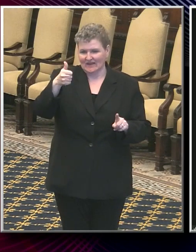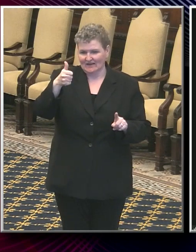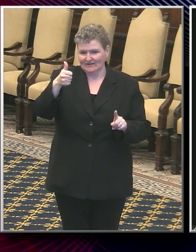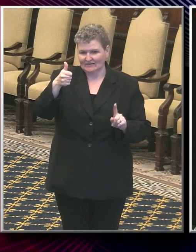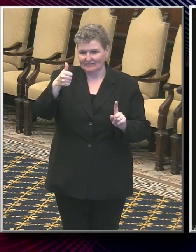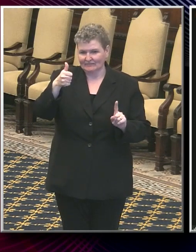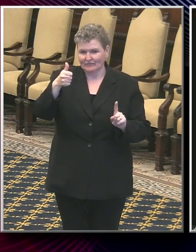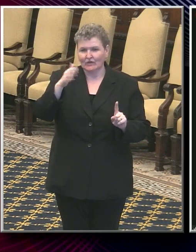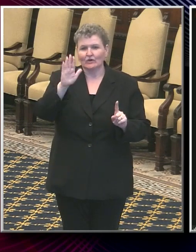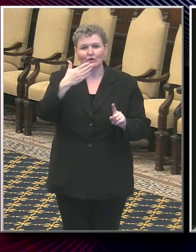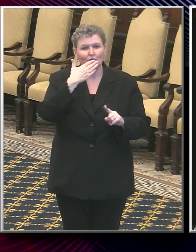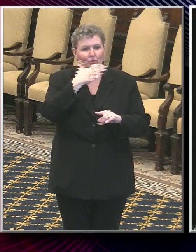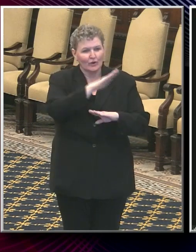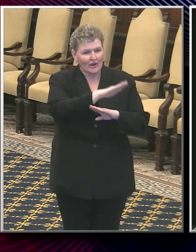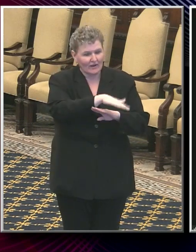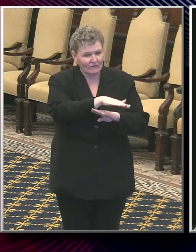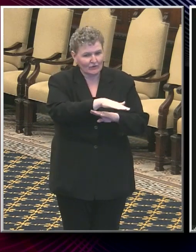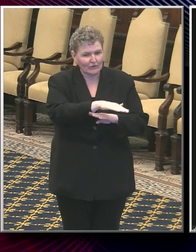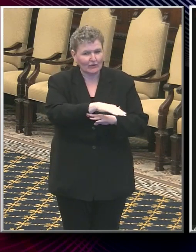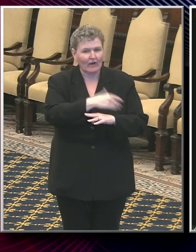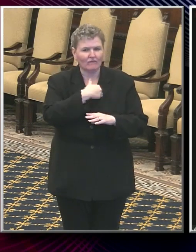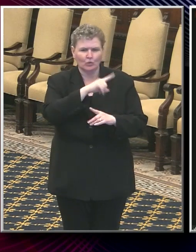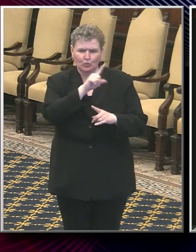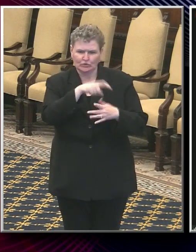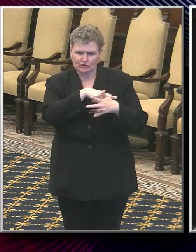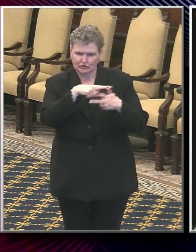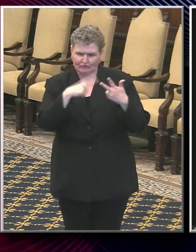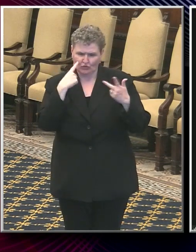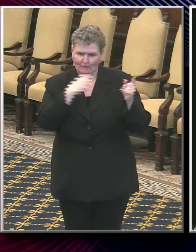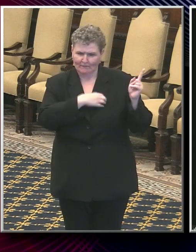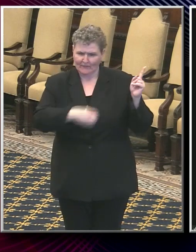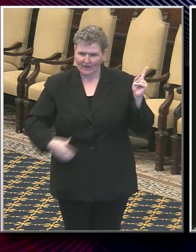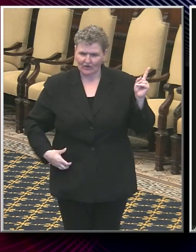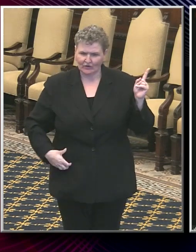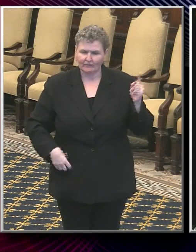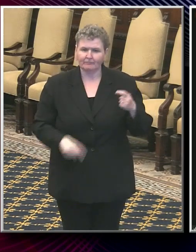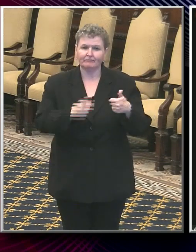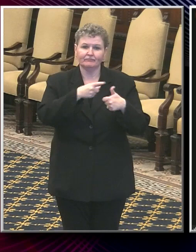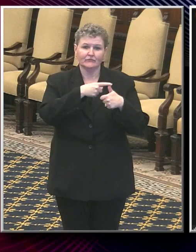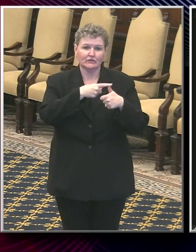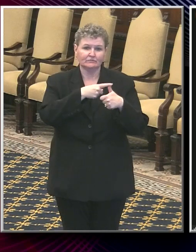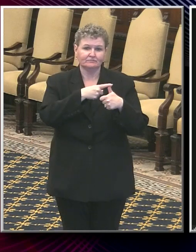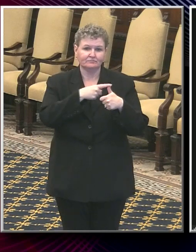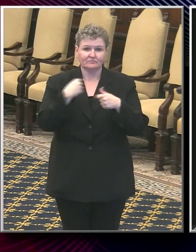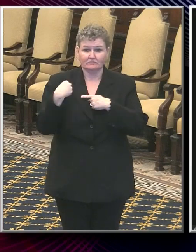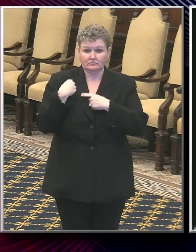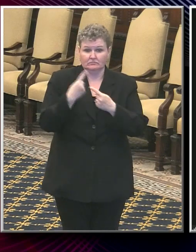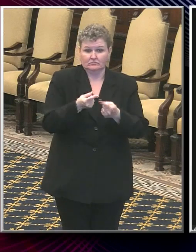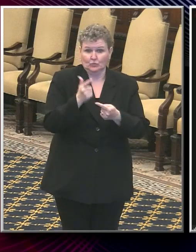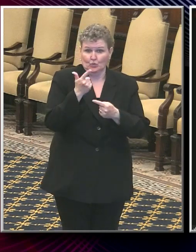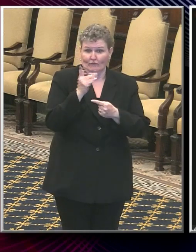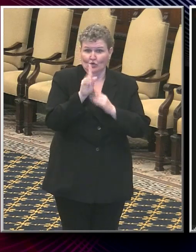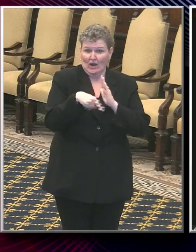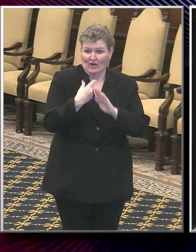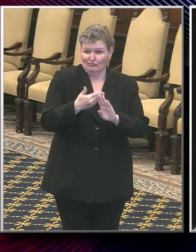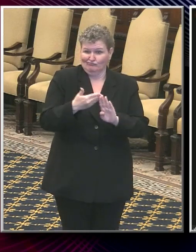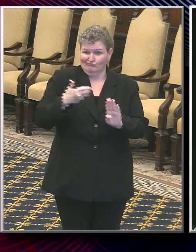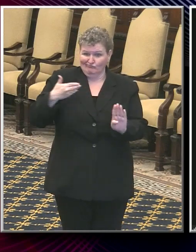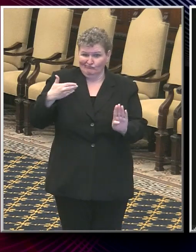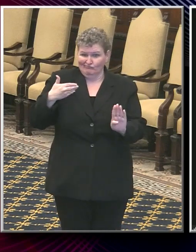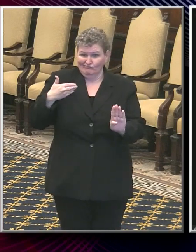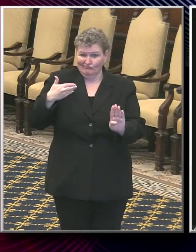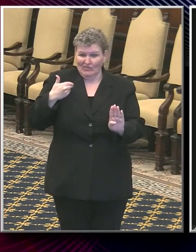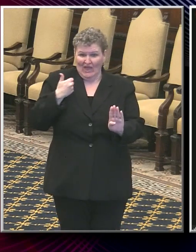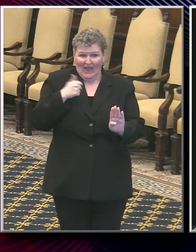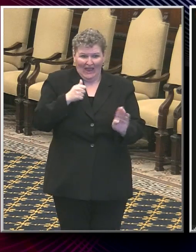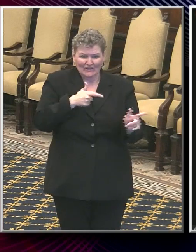Good afternoon. I have a few questions for the mayor. In the last 24 hours, there's been a string of shootings in Philadelphia. I'm